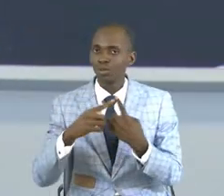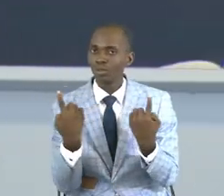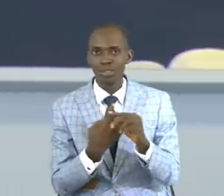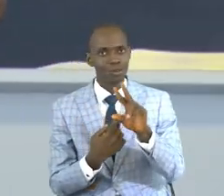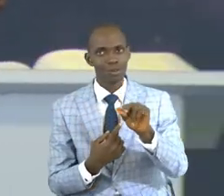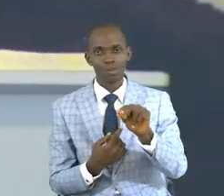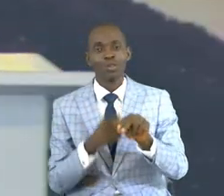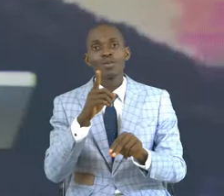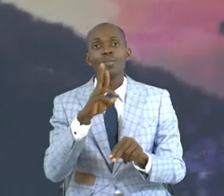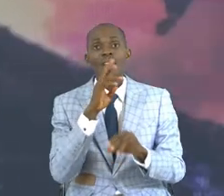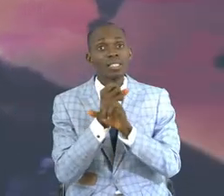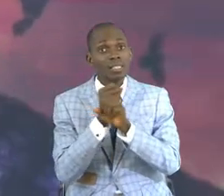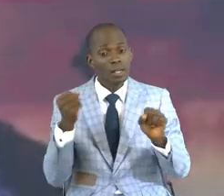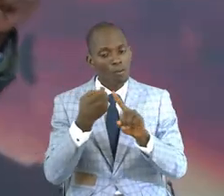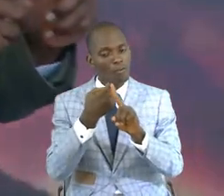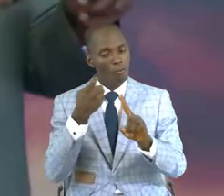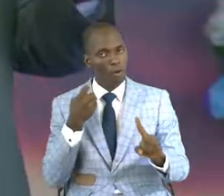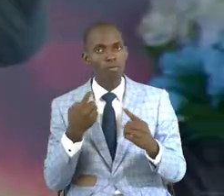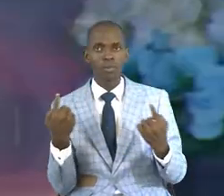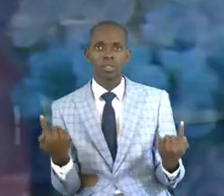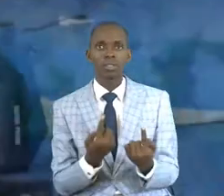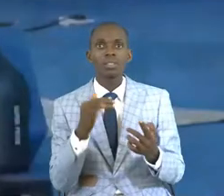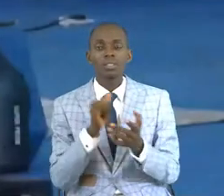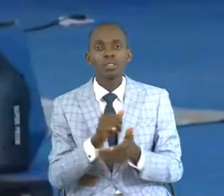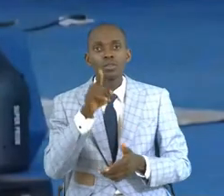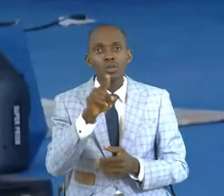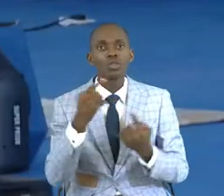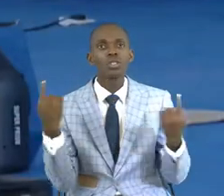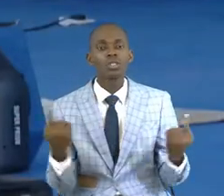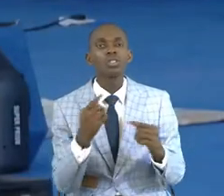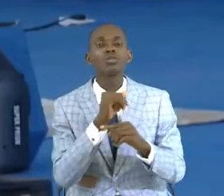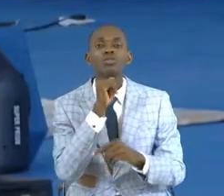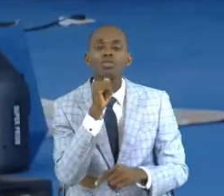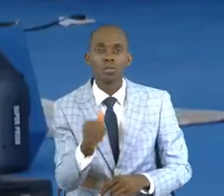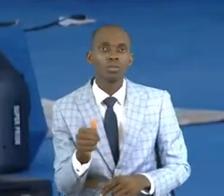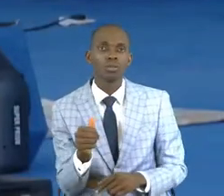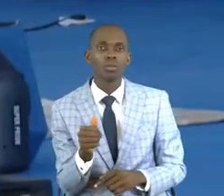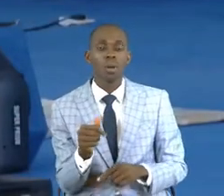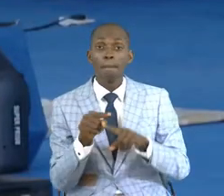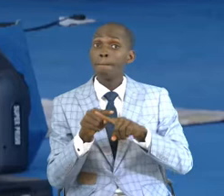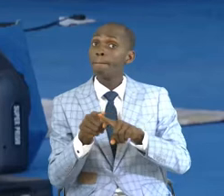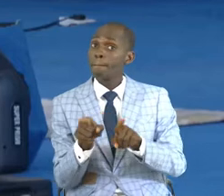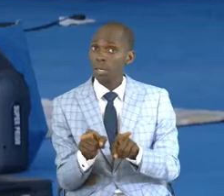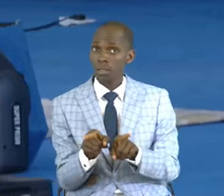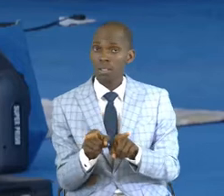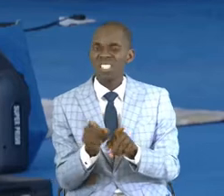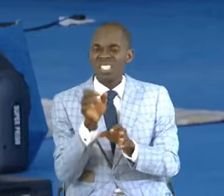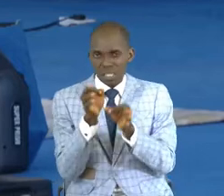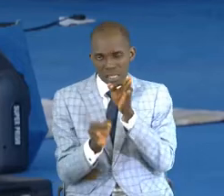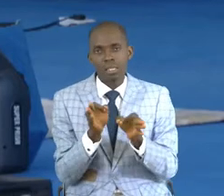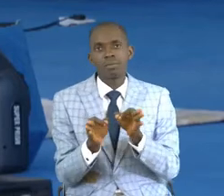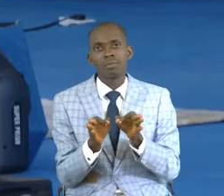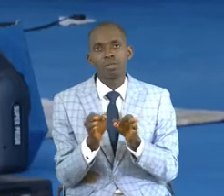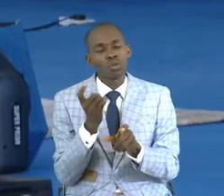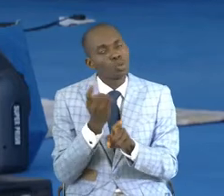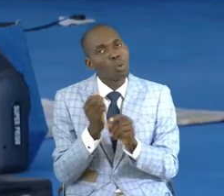from sin, that you sin not. But if any man